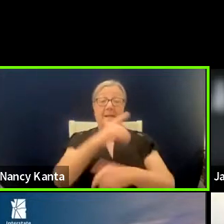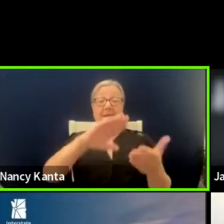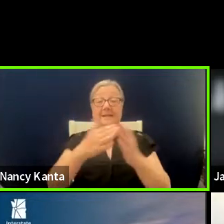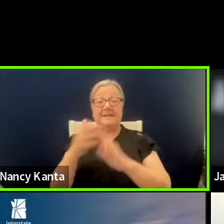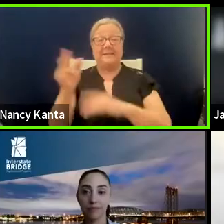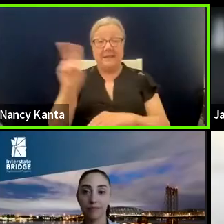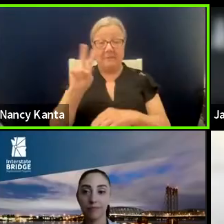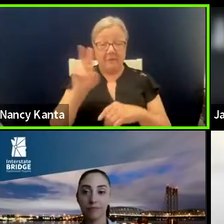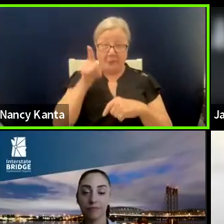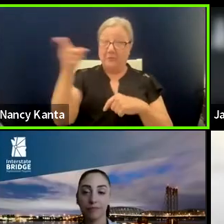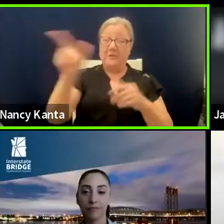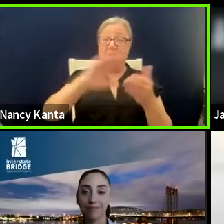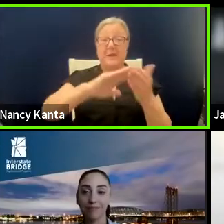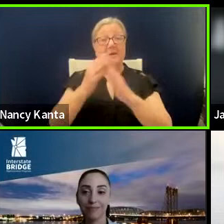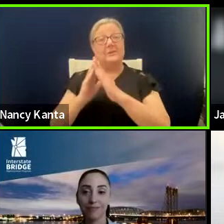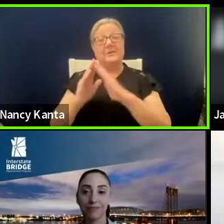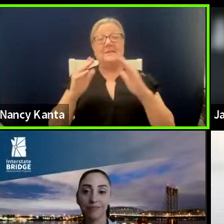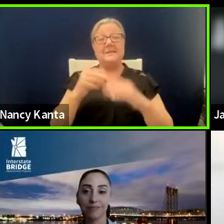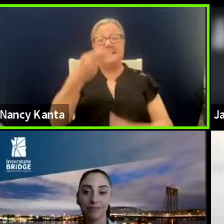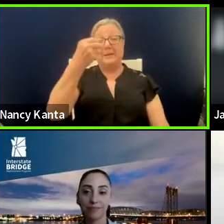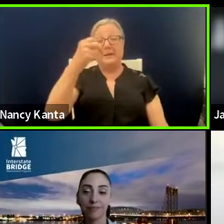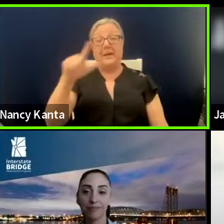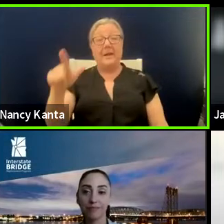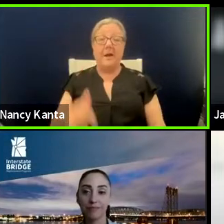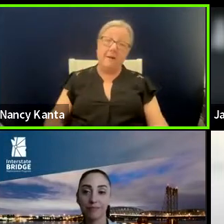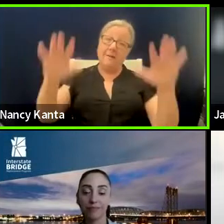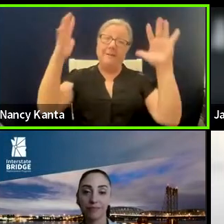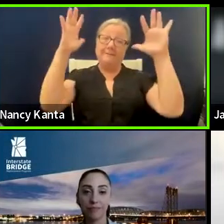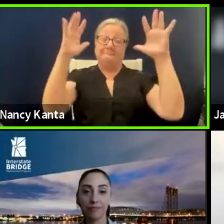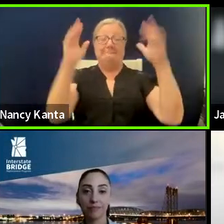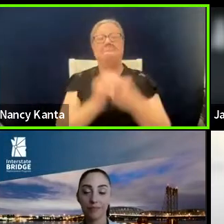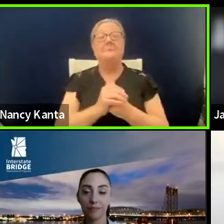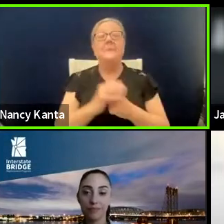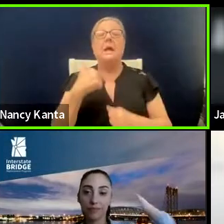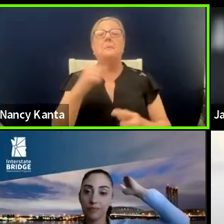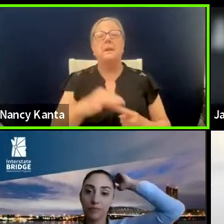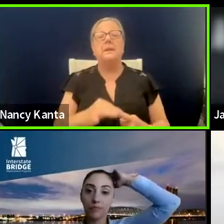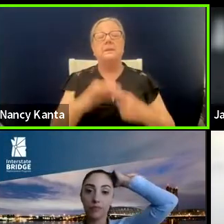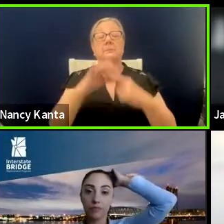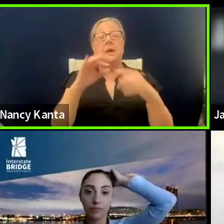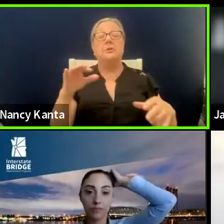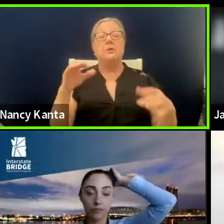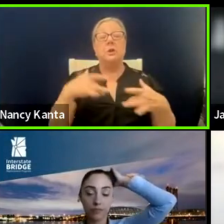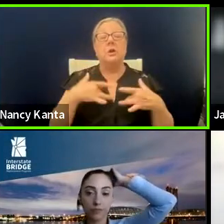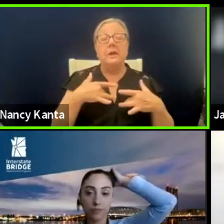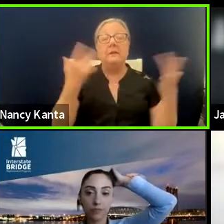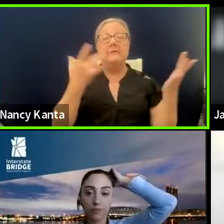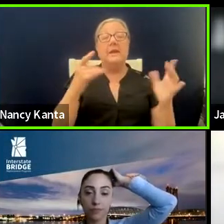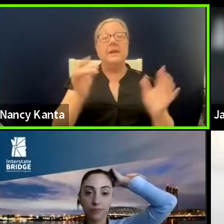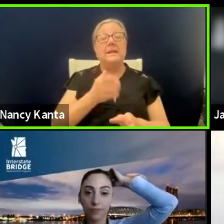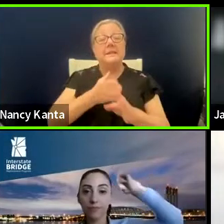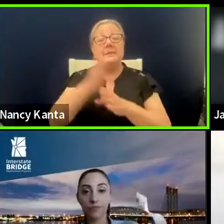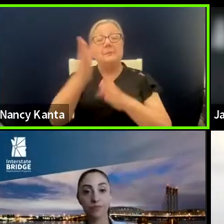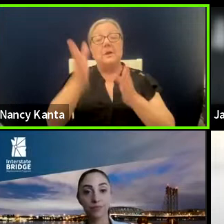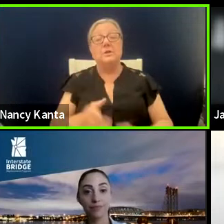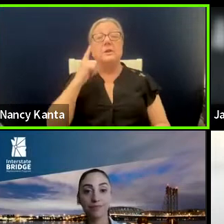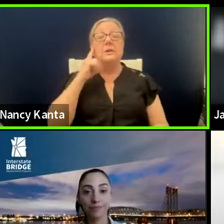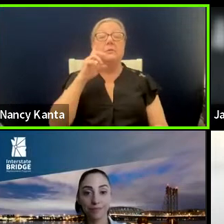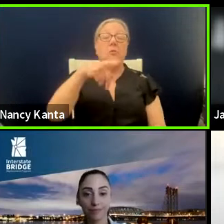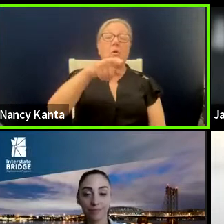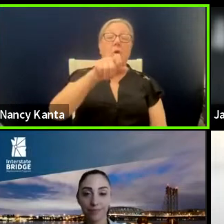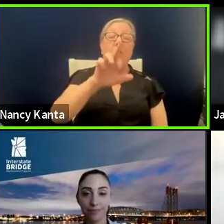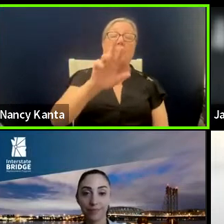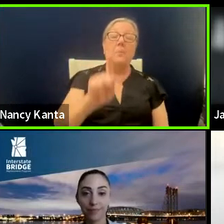at City Hall. Woohoo. I am now a special events specialist for the Parks, Recreation, and Cultural